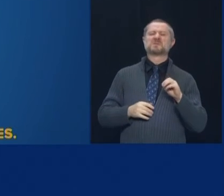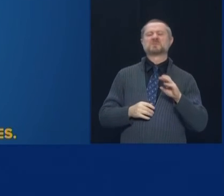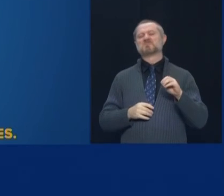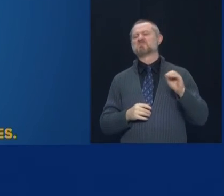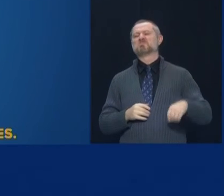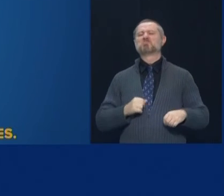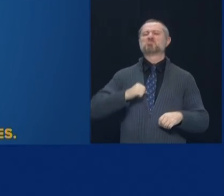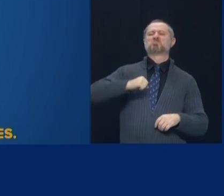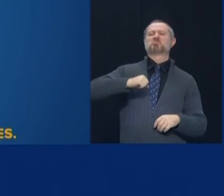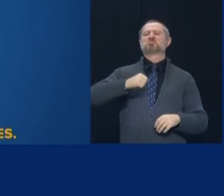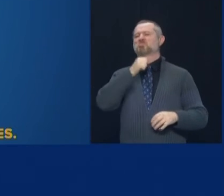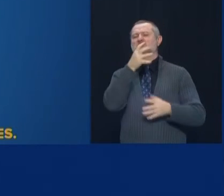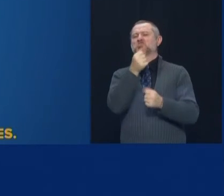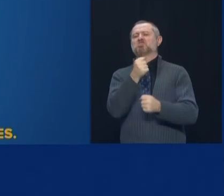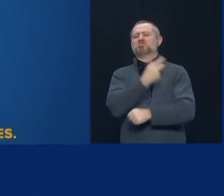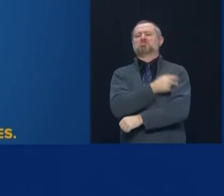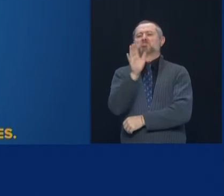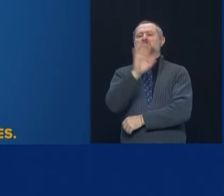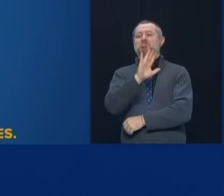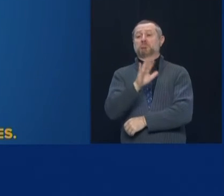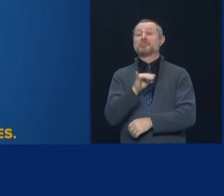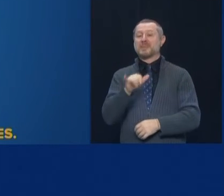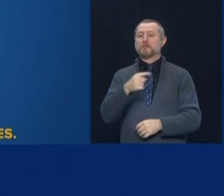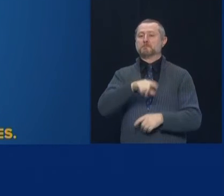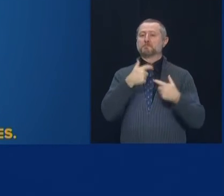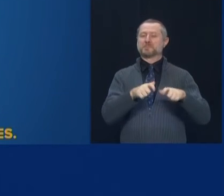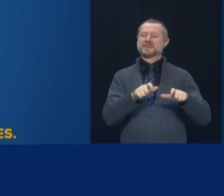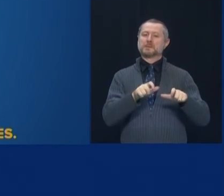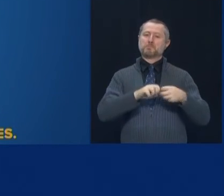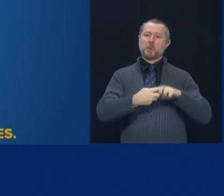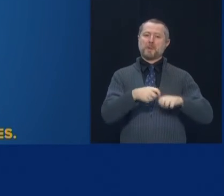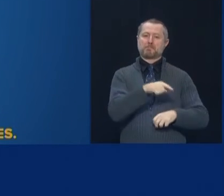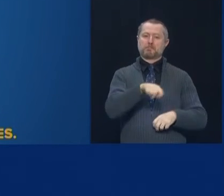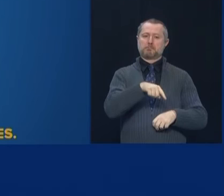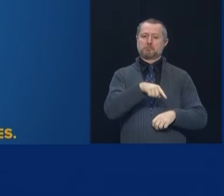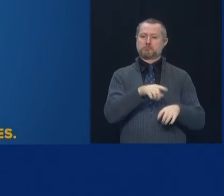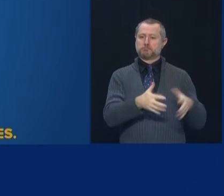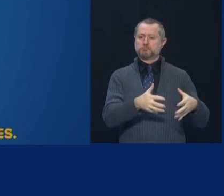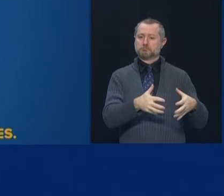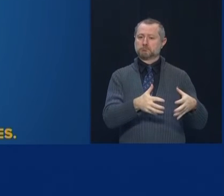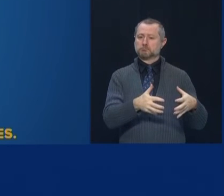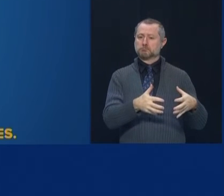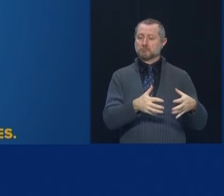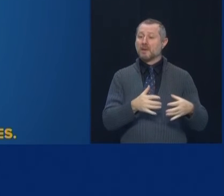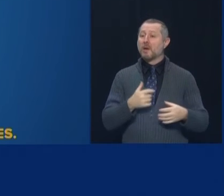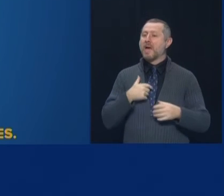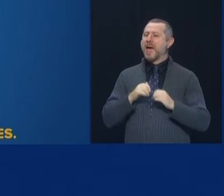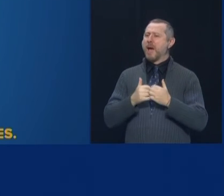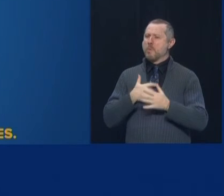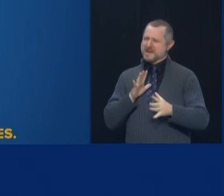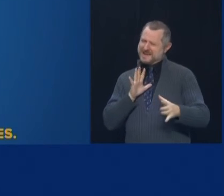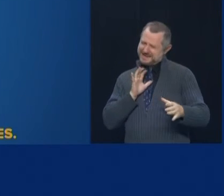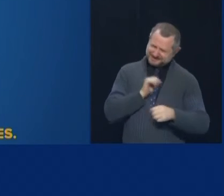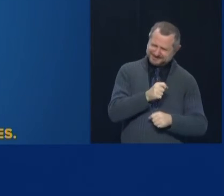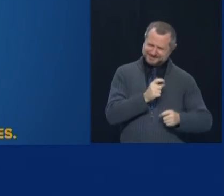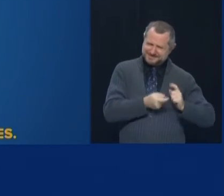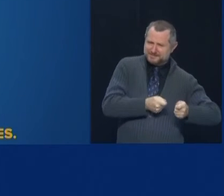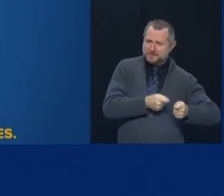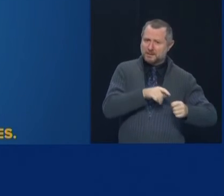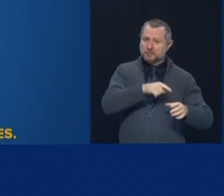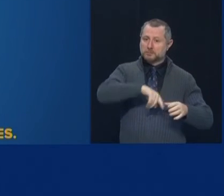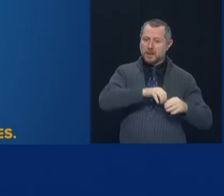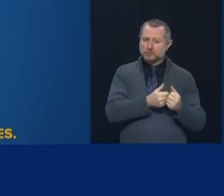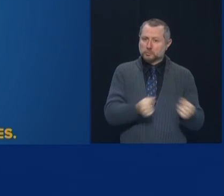vaccine, that's a major problem. To combat that problem, about 7